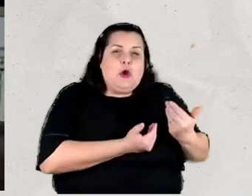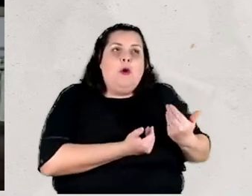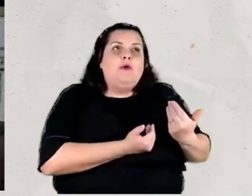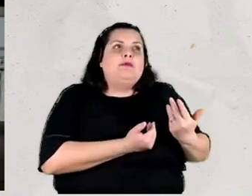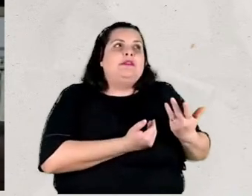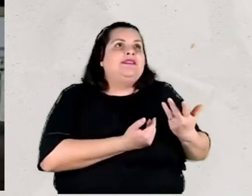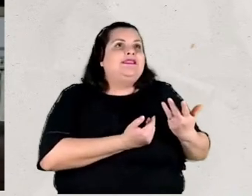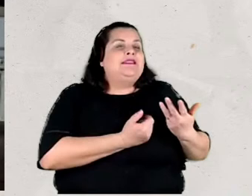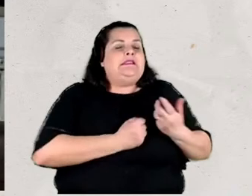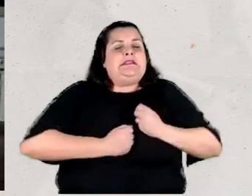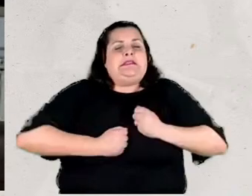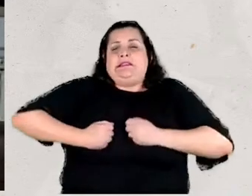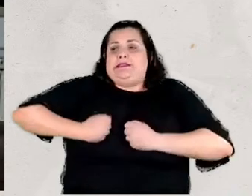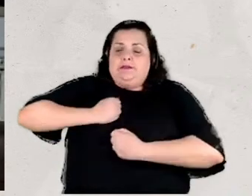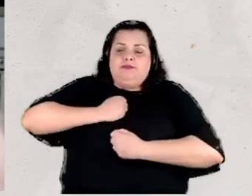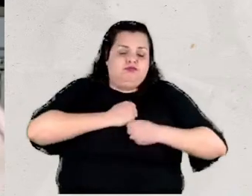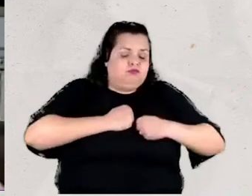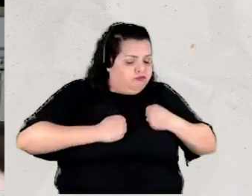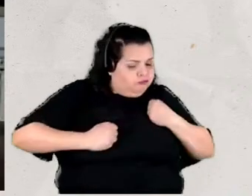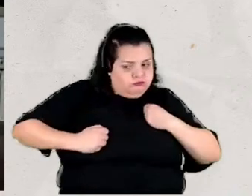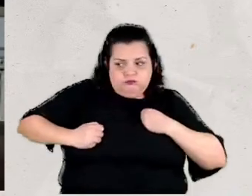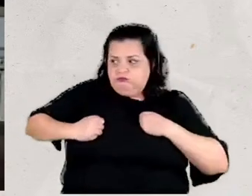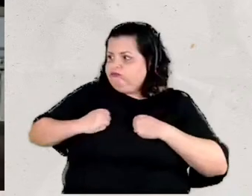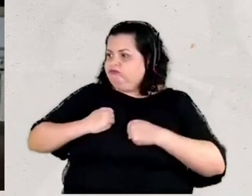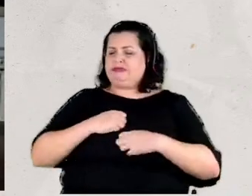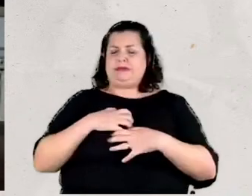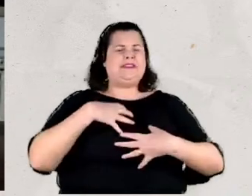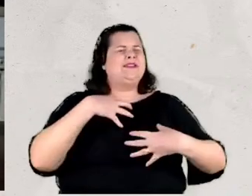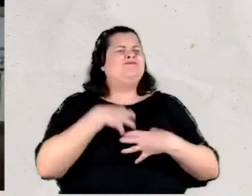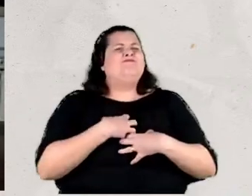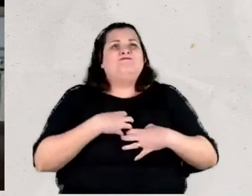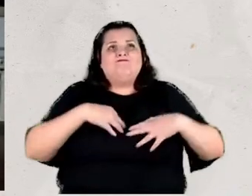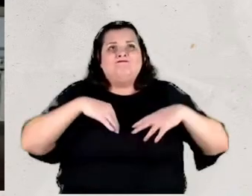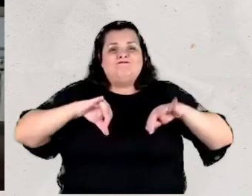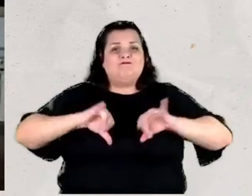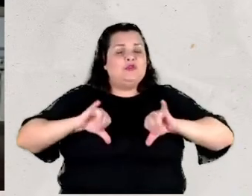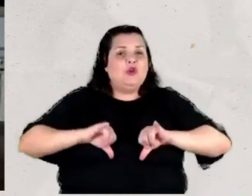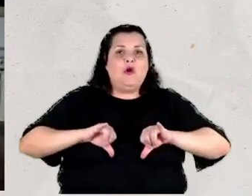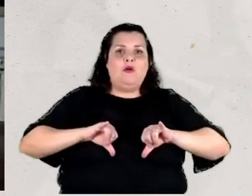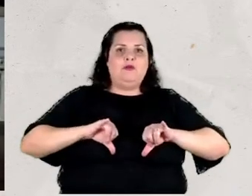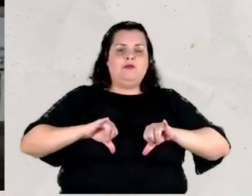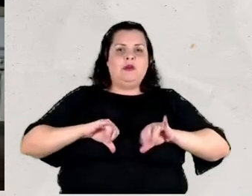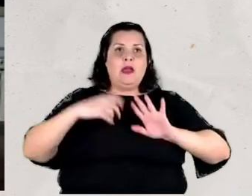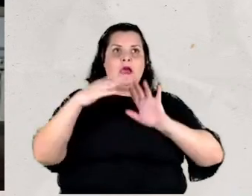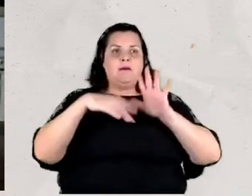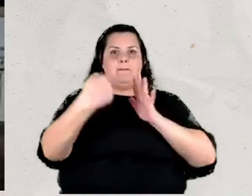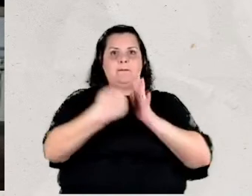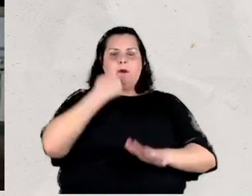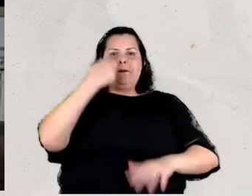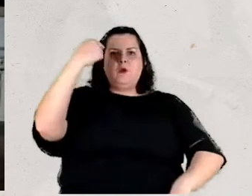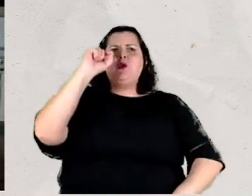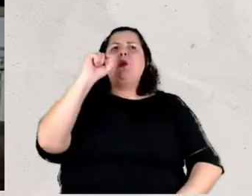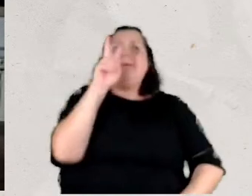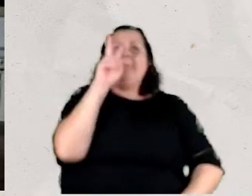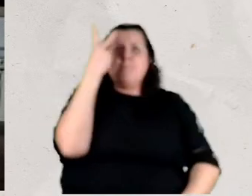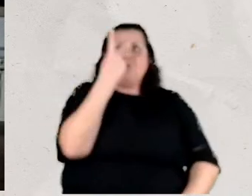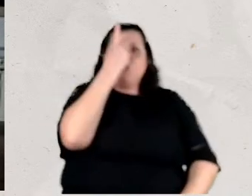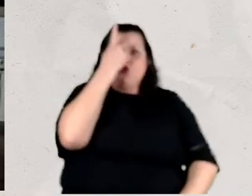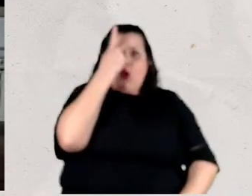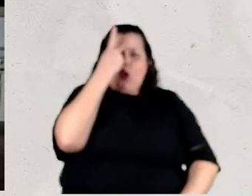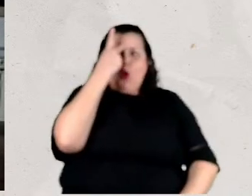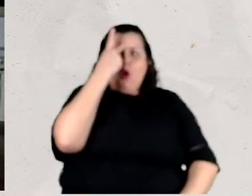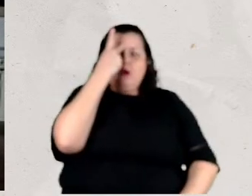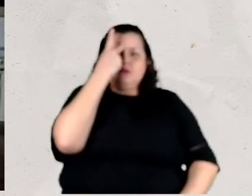what changed you? Did any of your ideas change? And the truth is that, you know, I've been